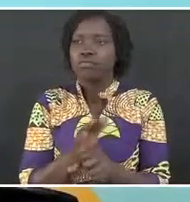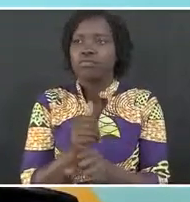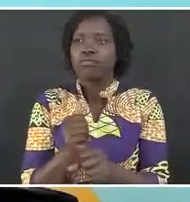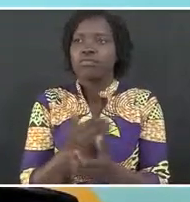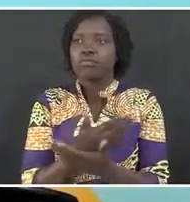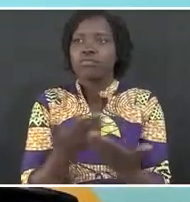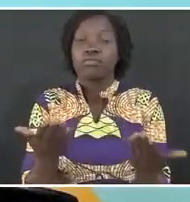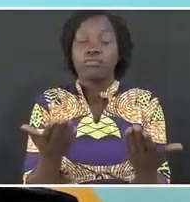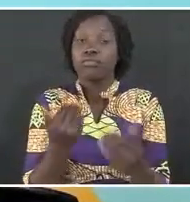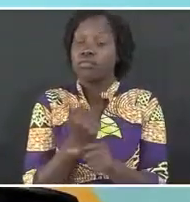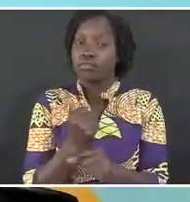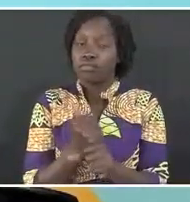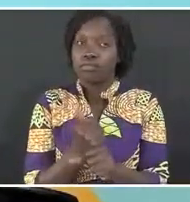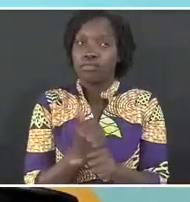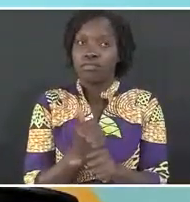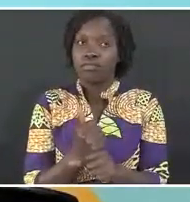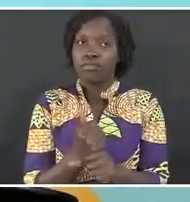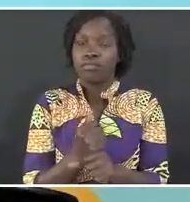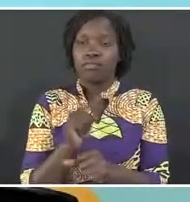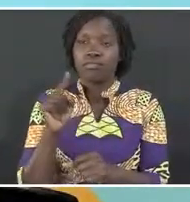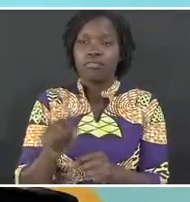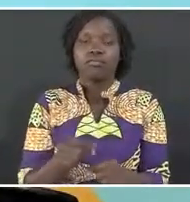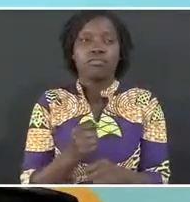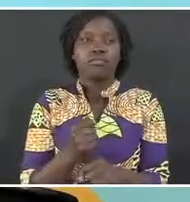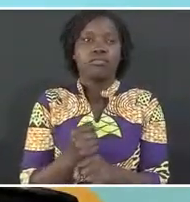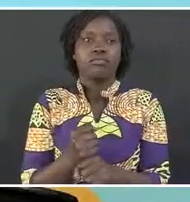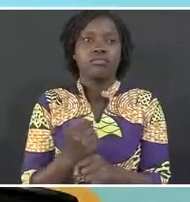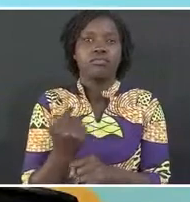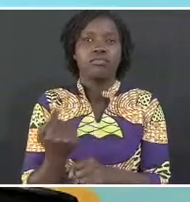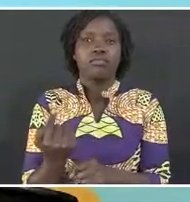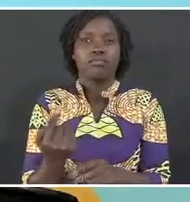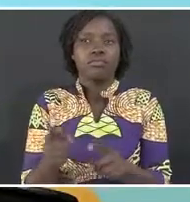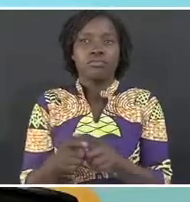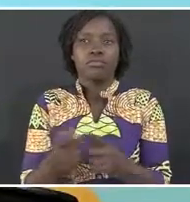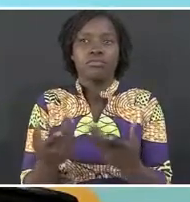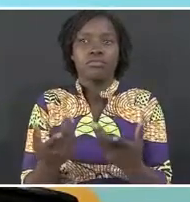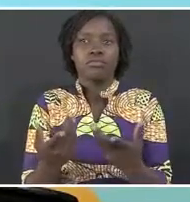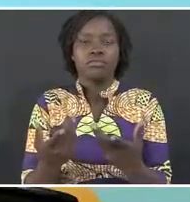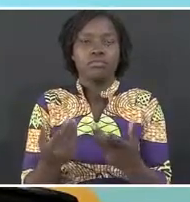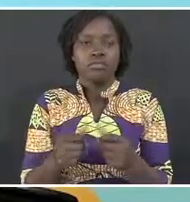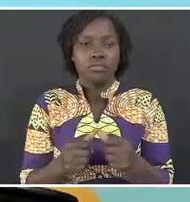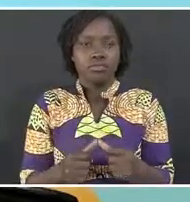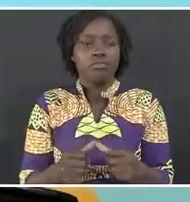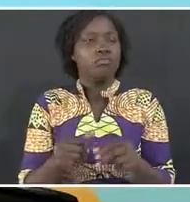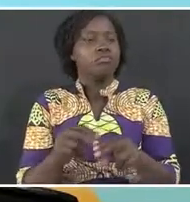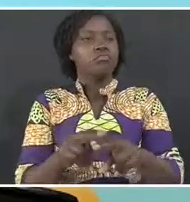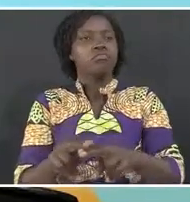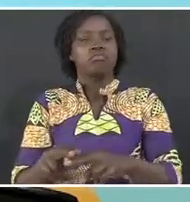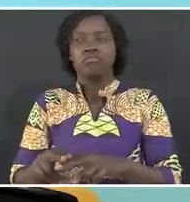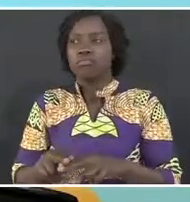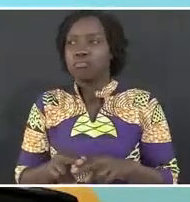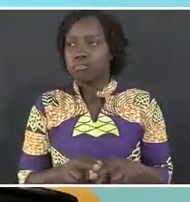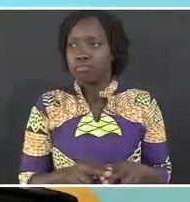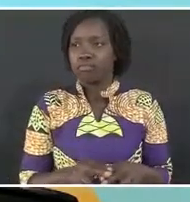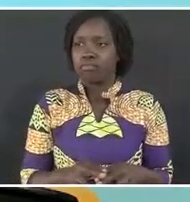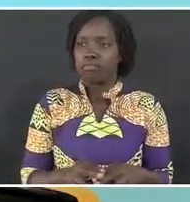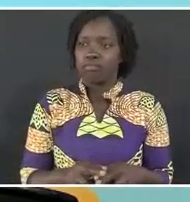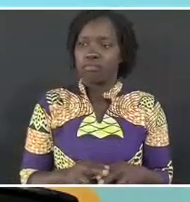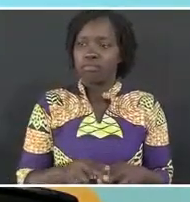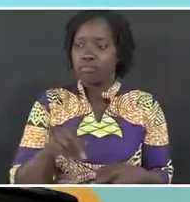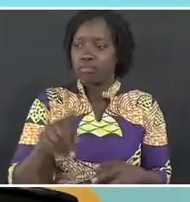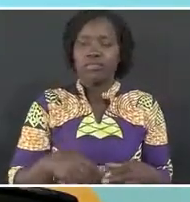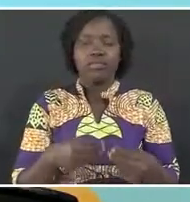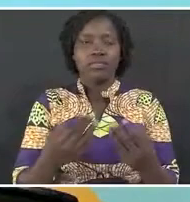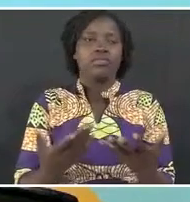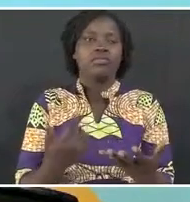there to be done, and we cannot do it as long as we continue to sit here. We need to